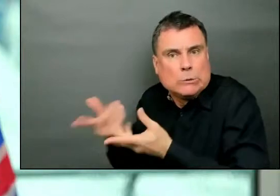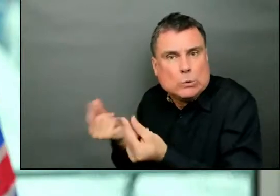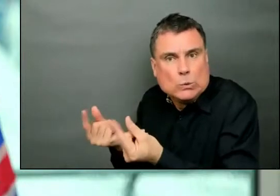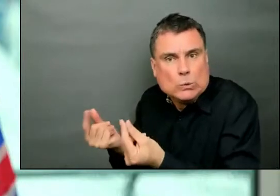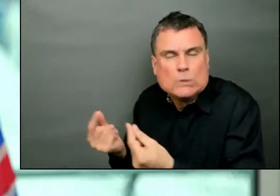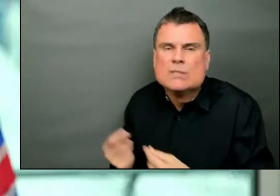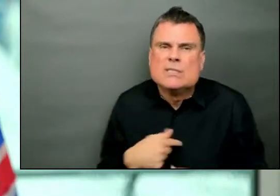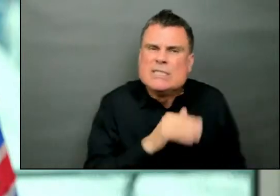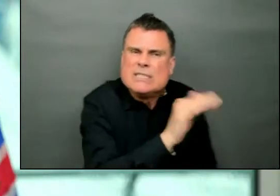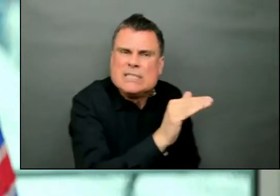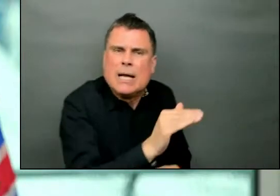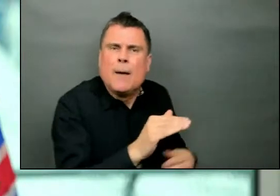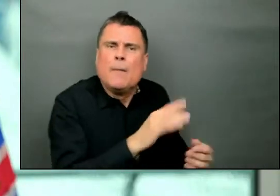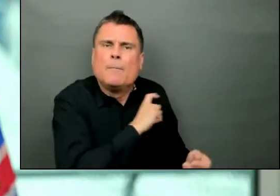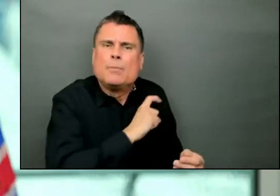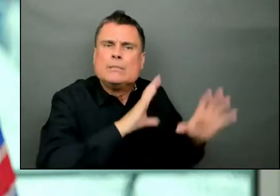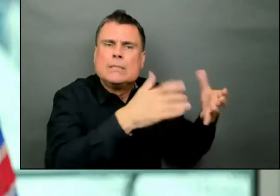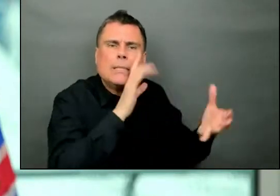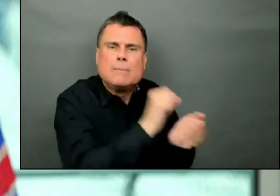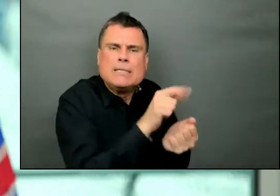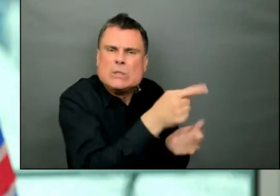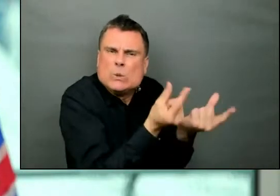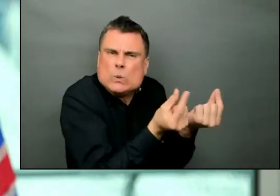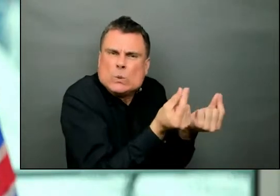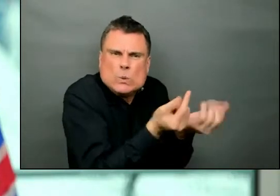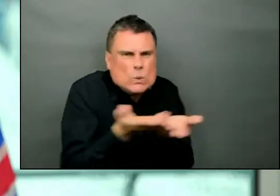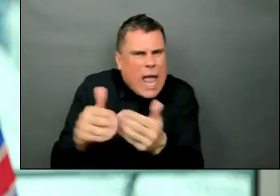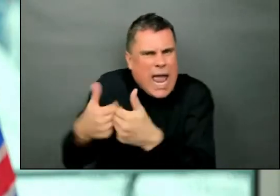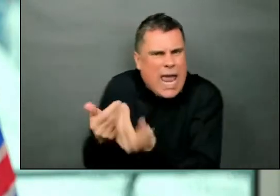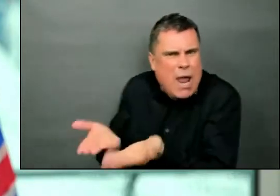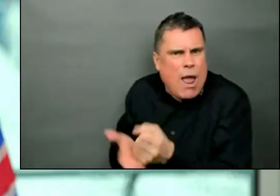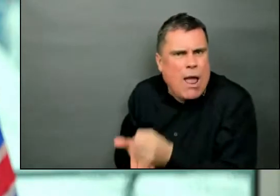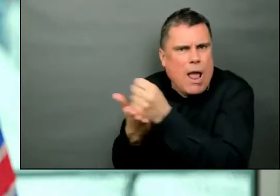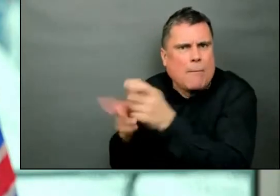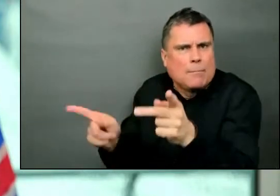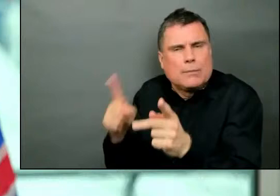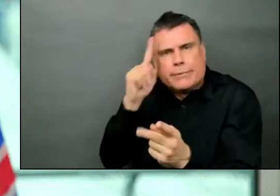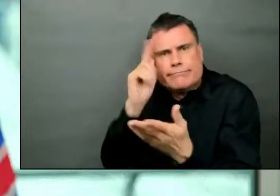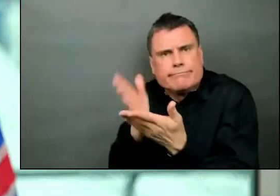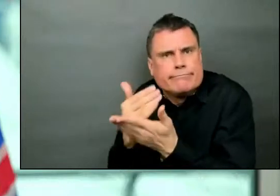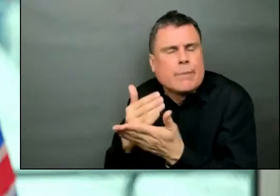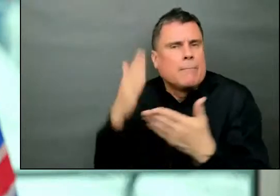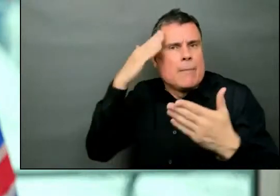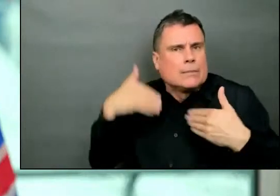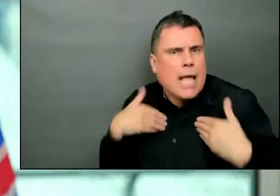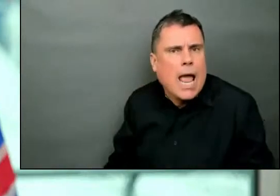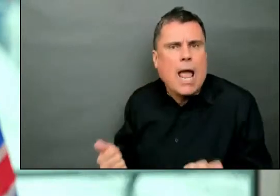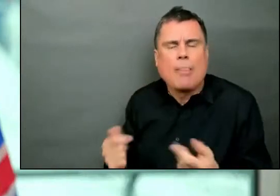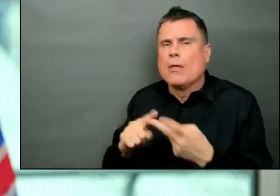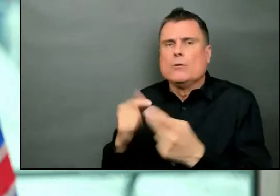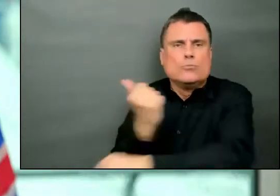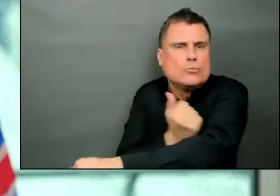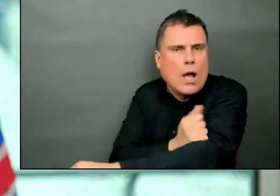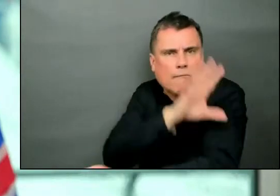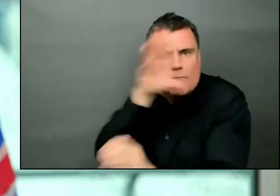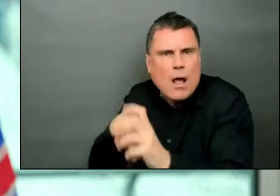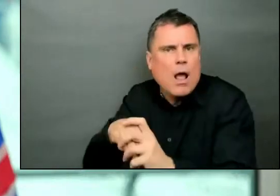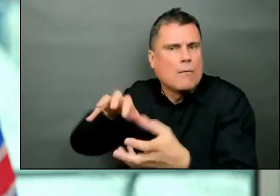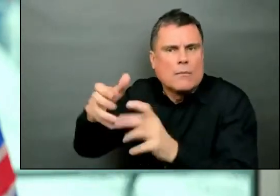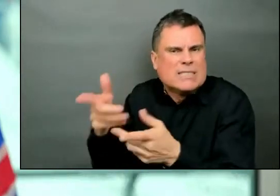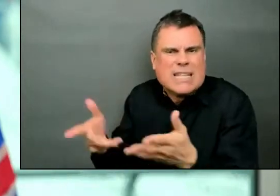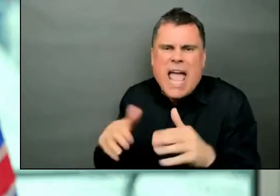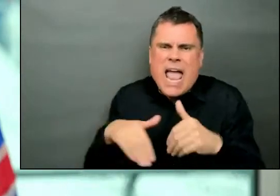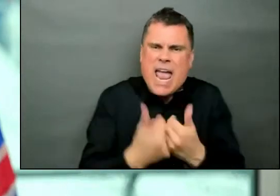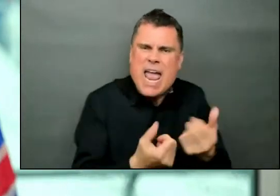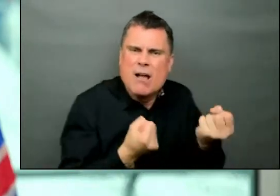these complexities and that they reform the Act to ensure it enables us to work together closely, because